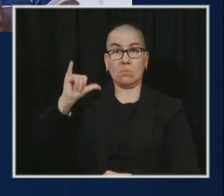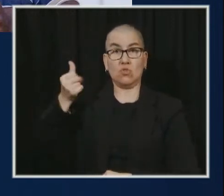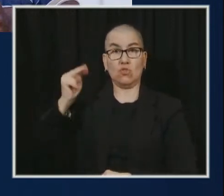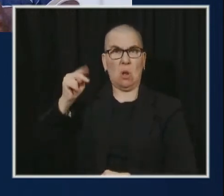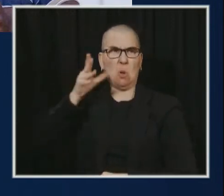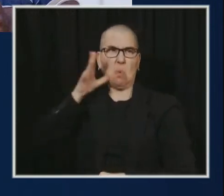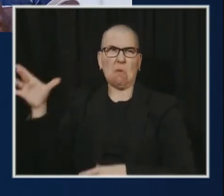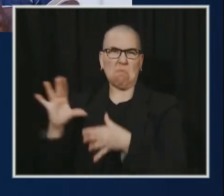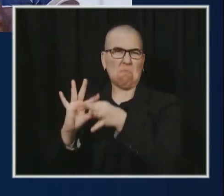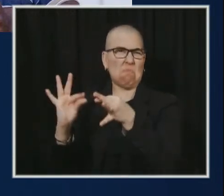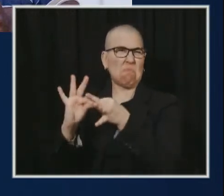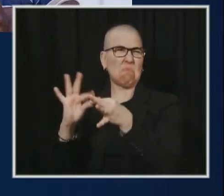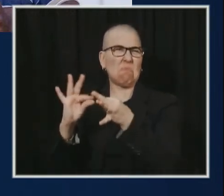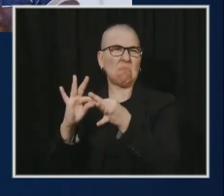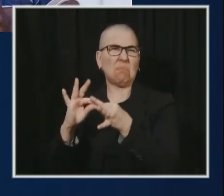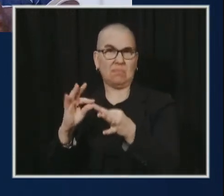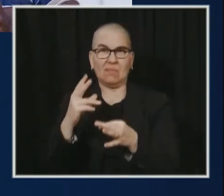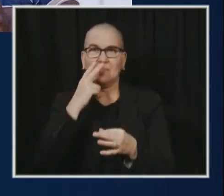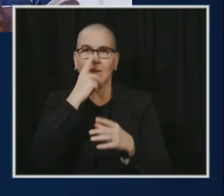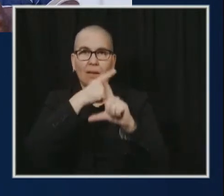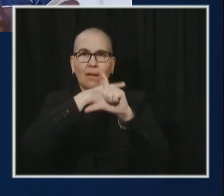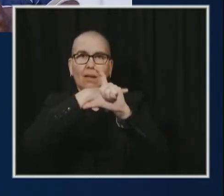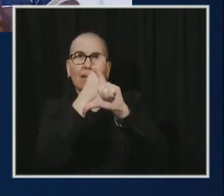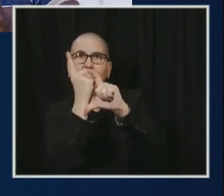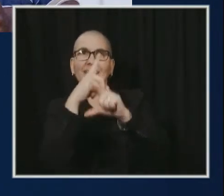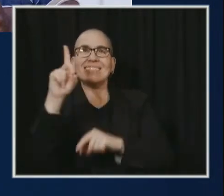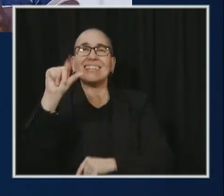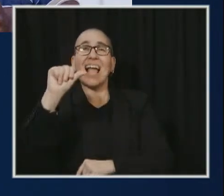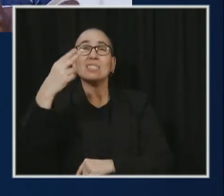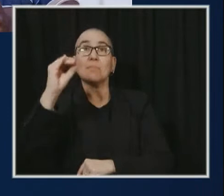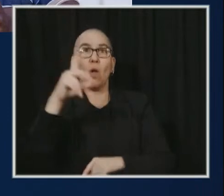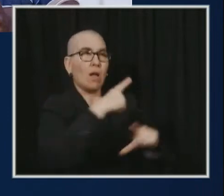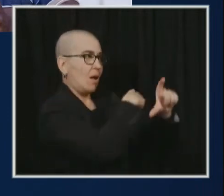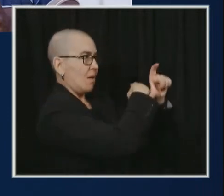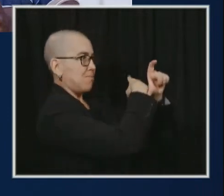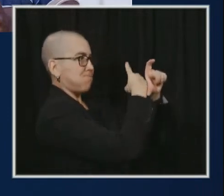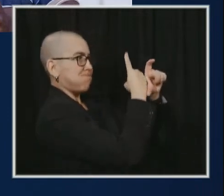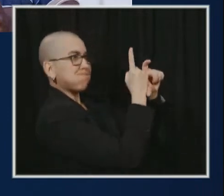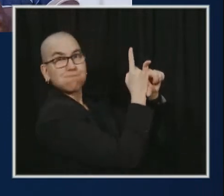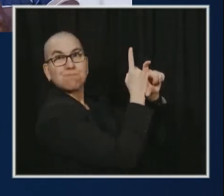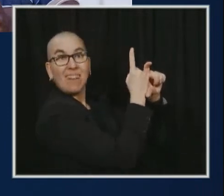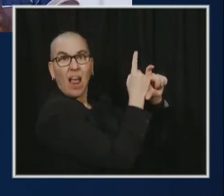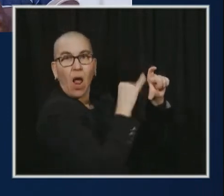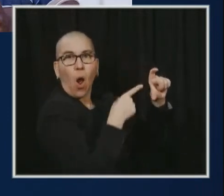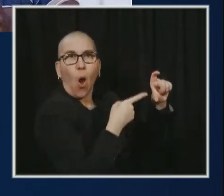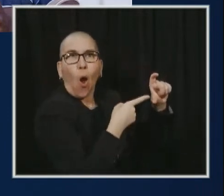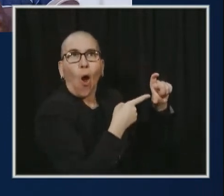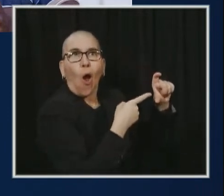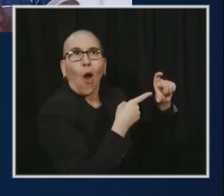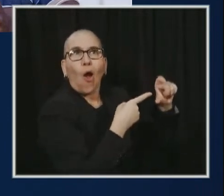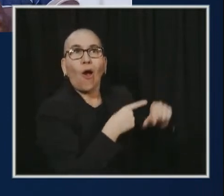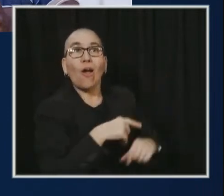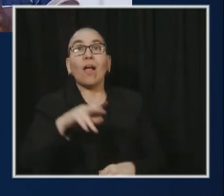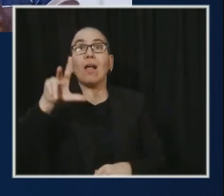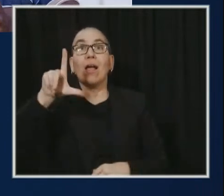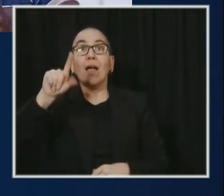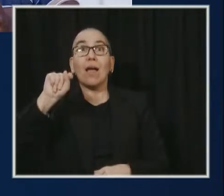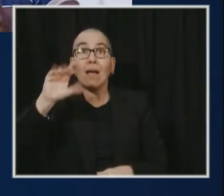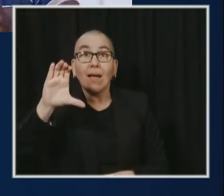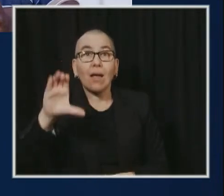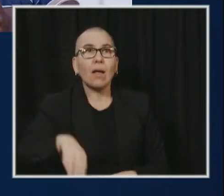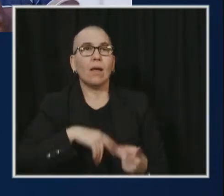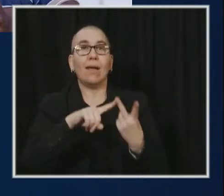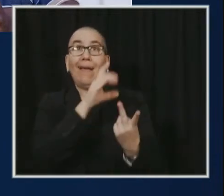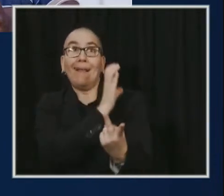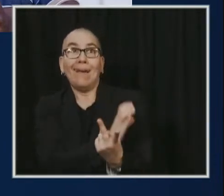see this tick up as we move that number higher. By the end of the month, we've completed vaccinations in long-term care, clinics, hospitals,